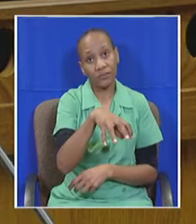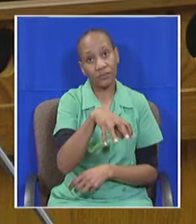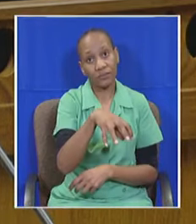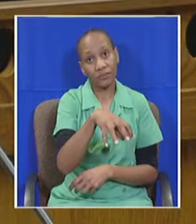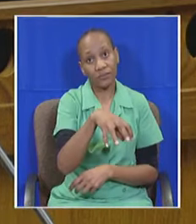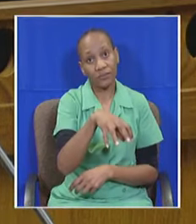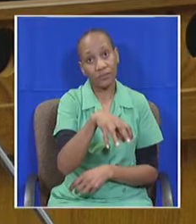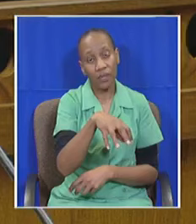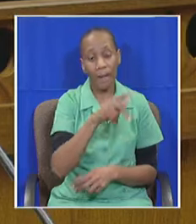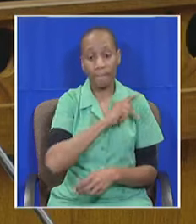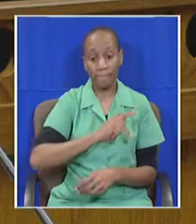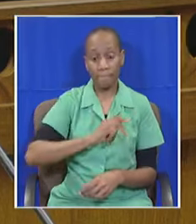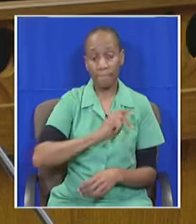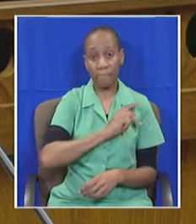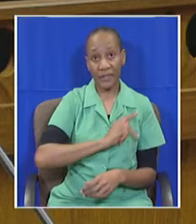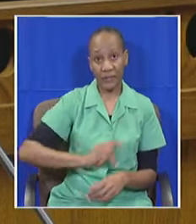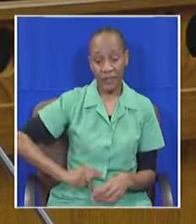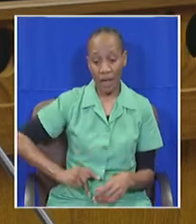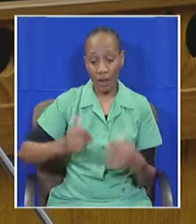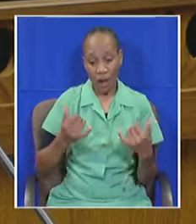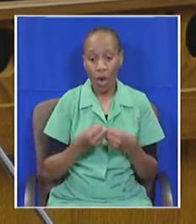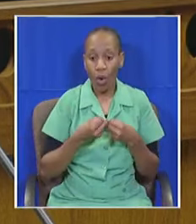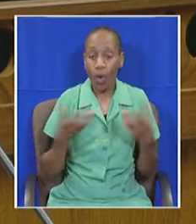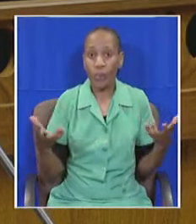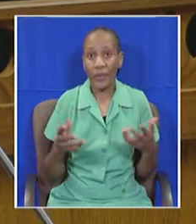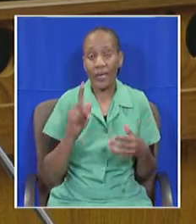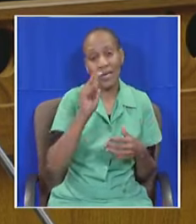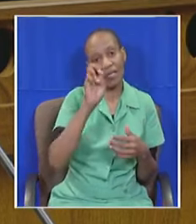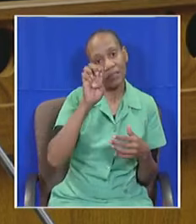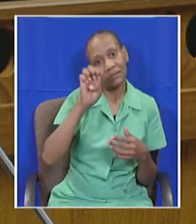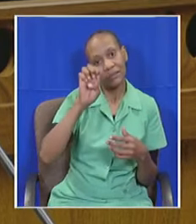in Gauteng, the premier of Gauteng is launching Tsepo 1 million.